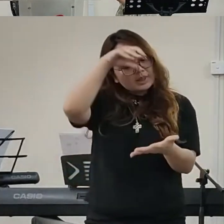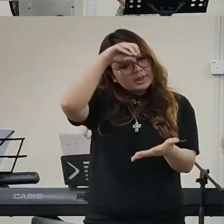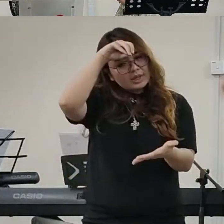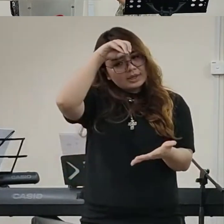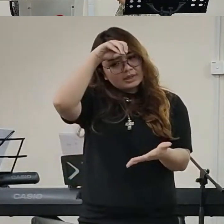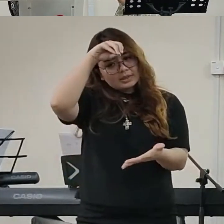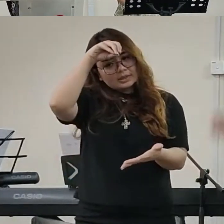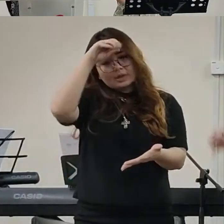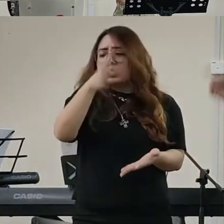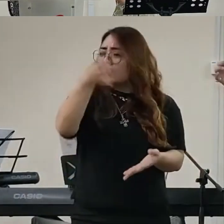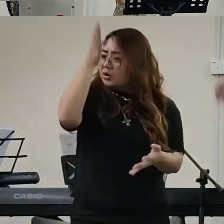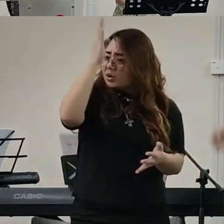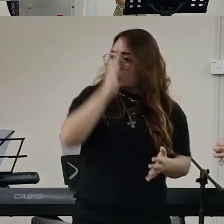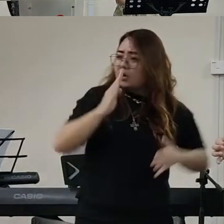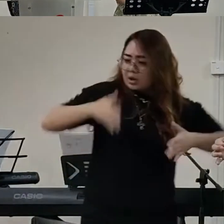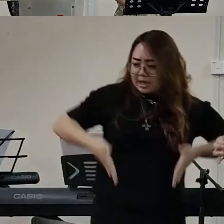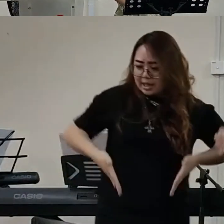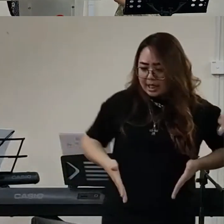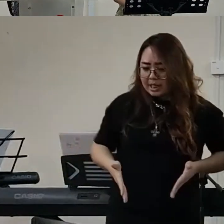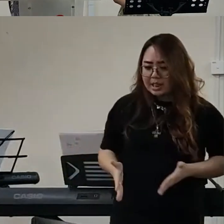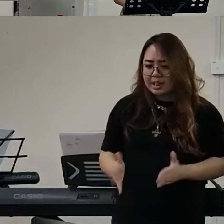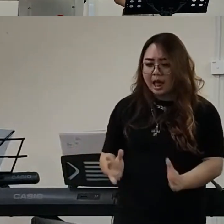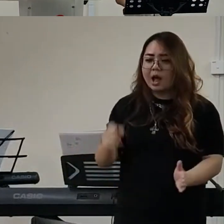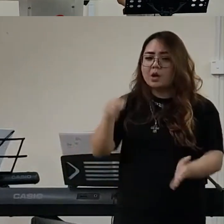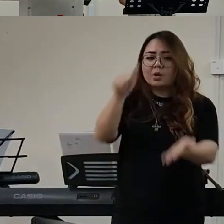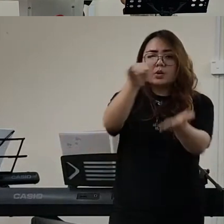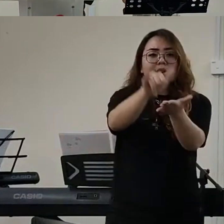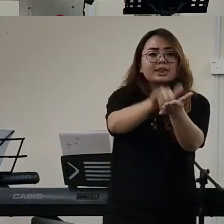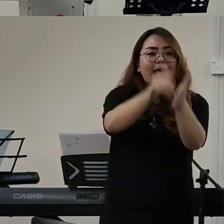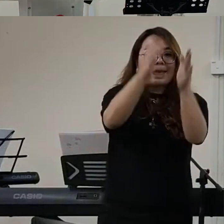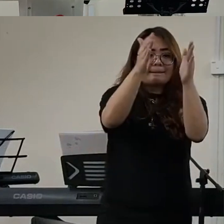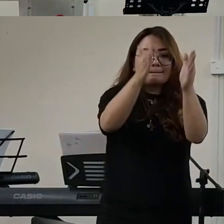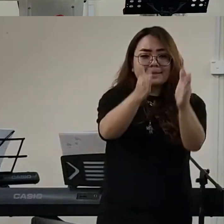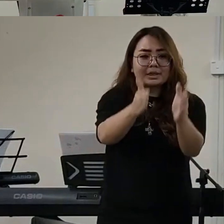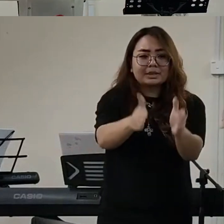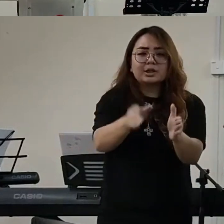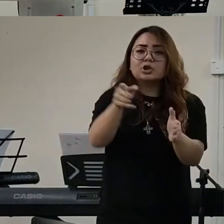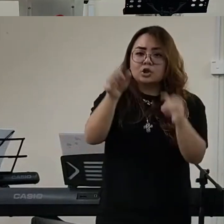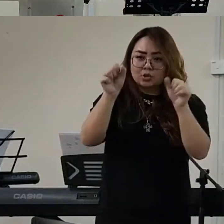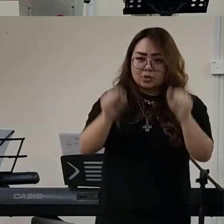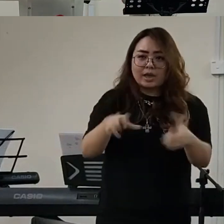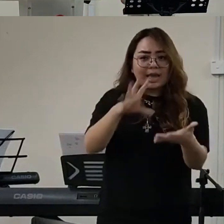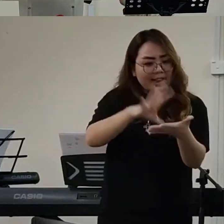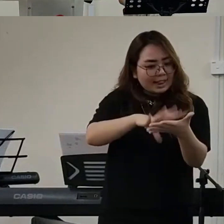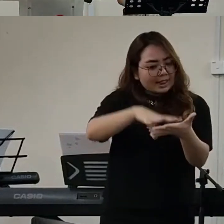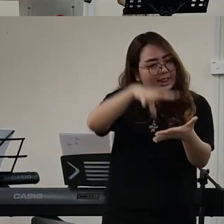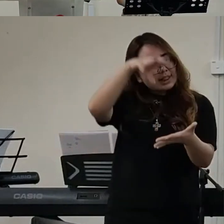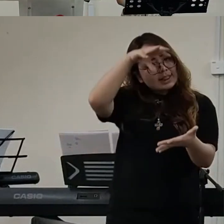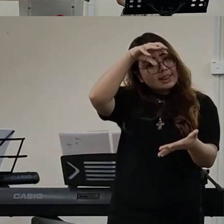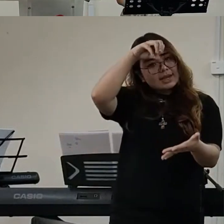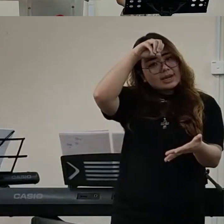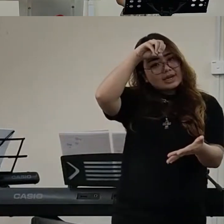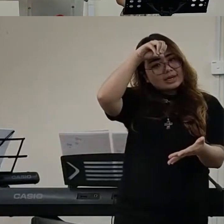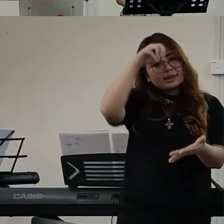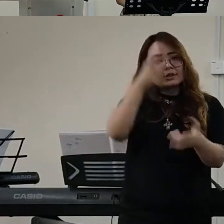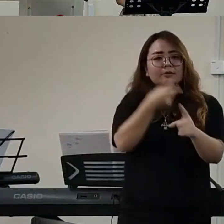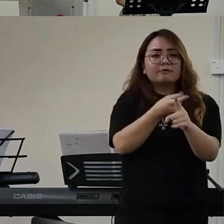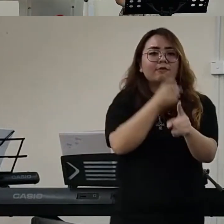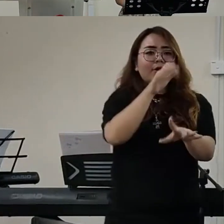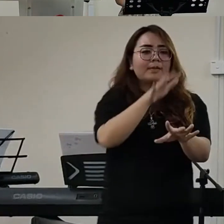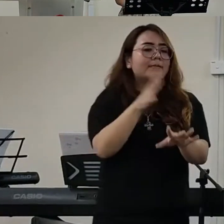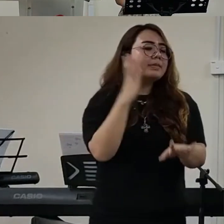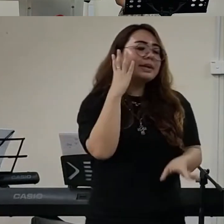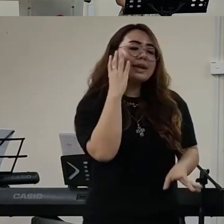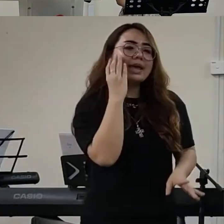God purposely put him or her so that you can learn certain things from this experience. You can grow from it. Instead of murmuring, why